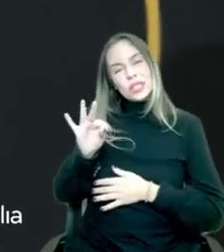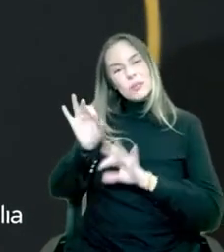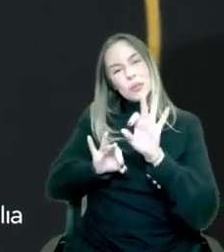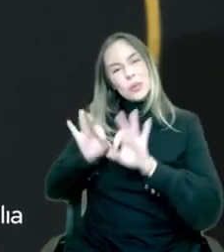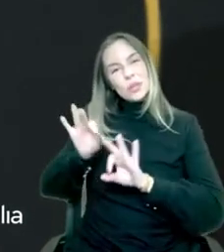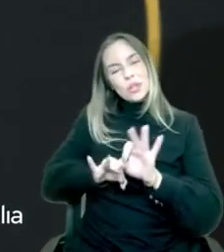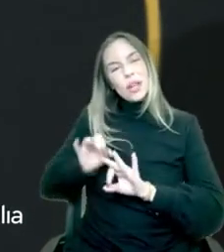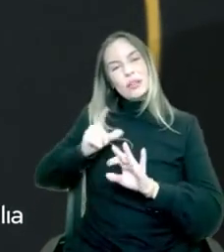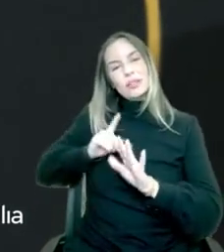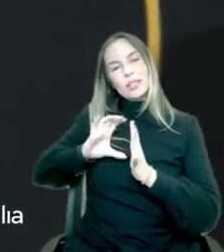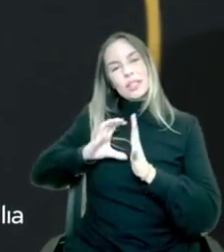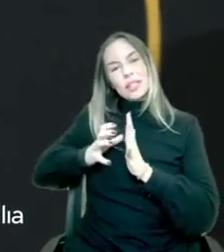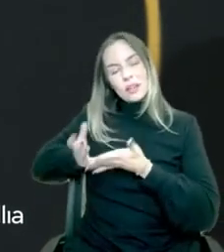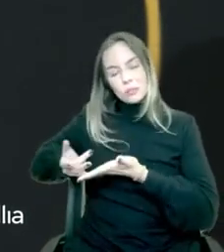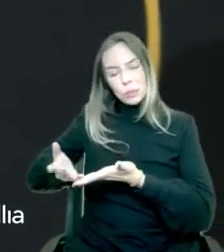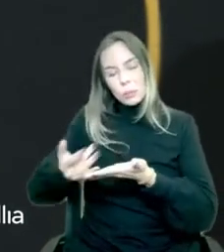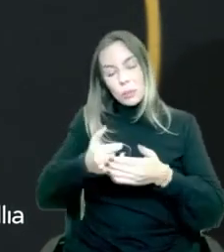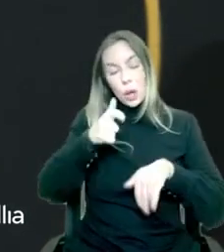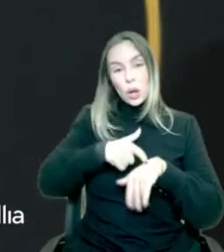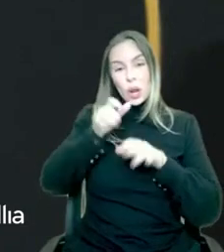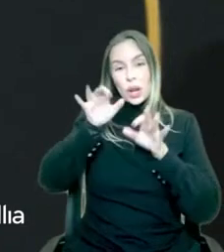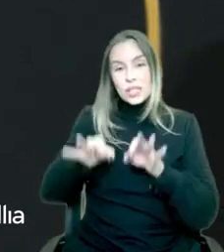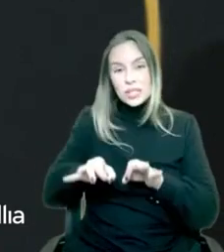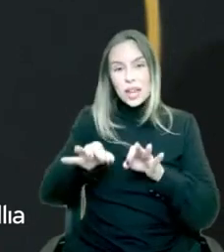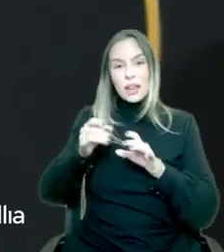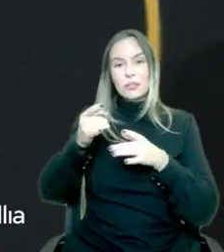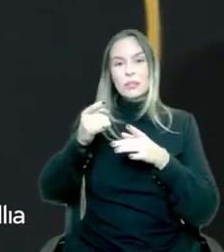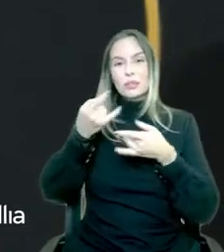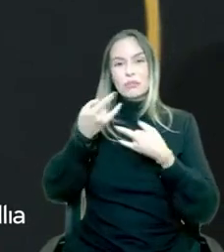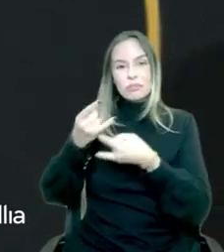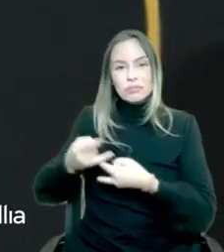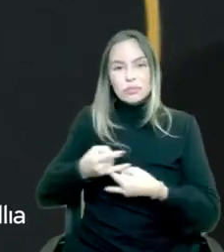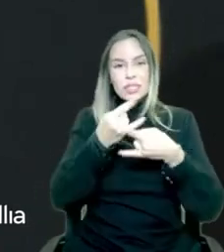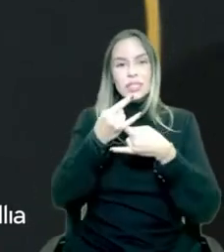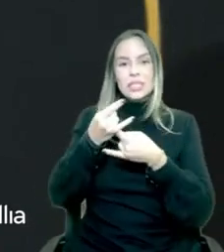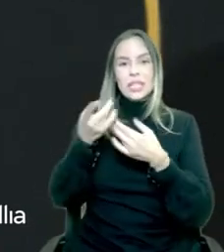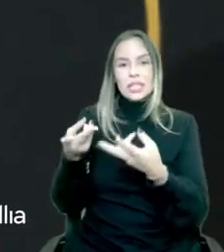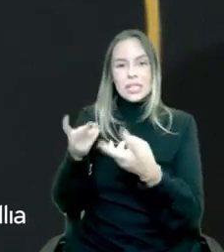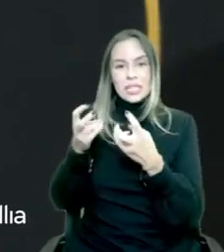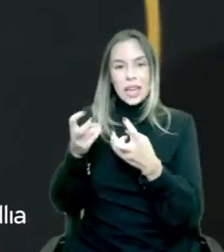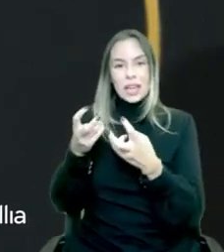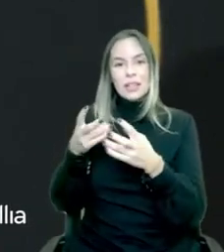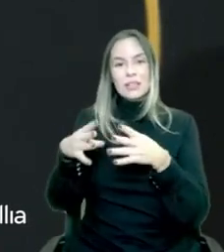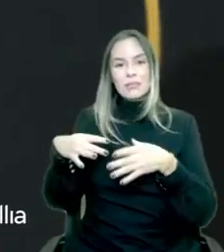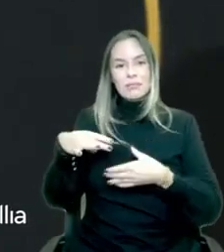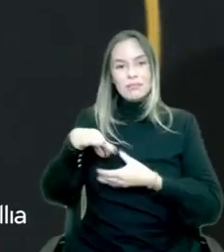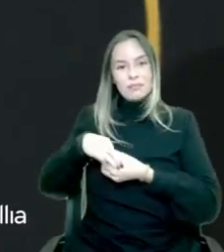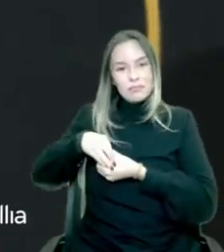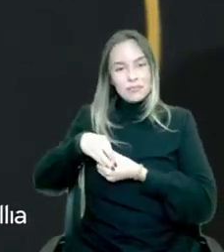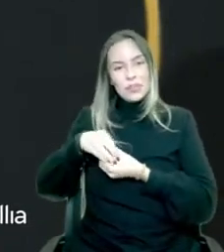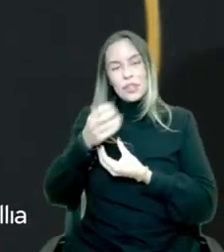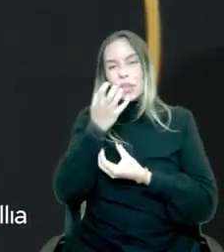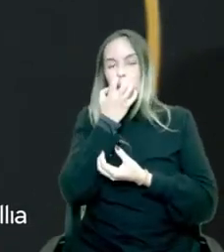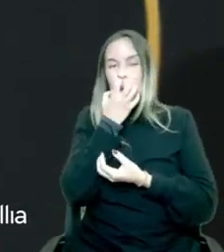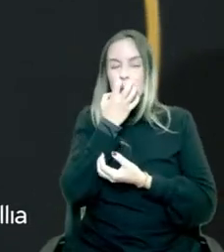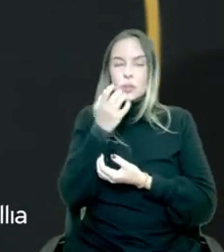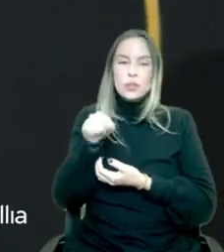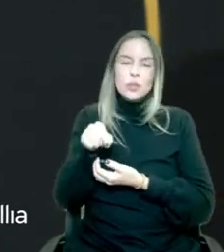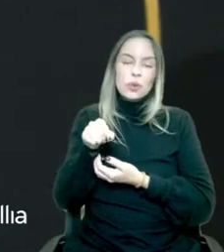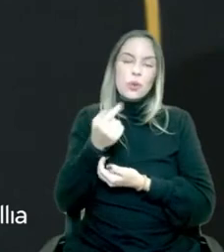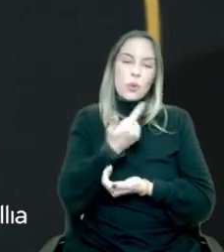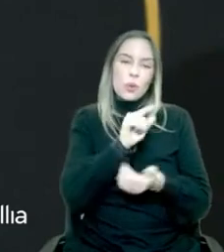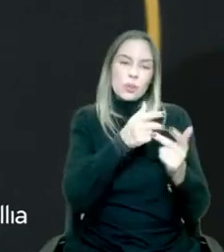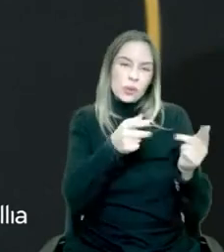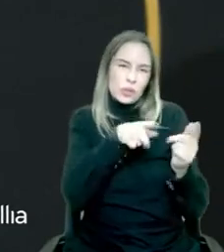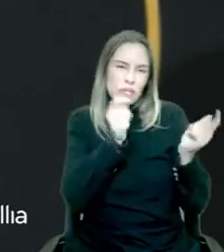real-time streaming in from sensors in this product that's attached to your dog. And among the other things that it will do is keep track of